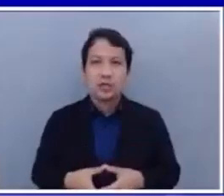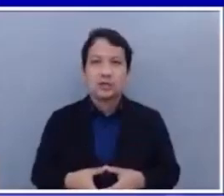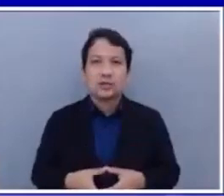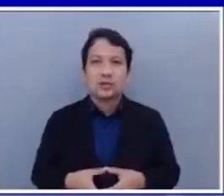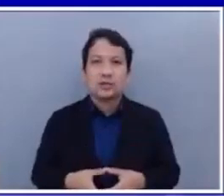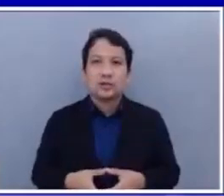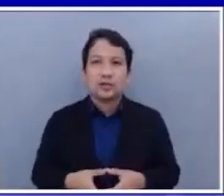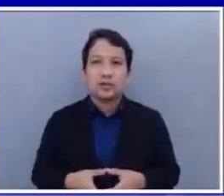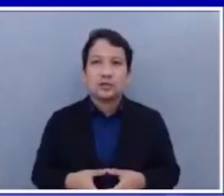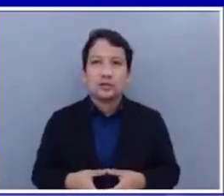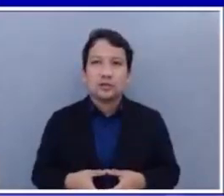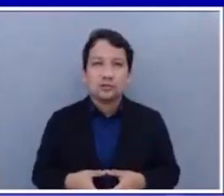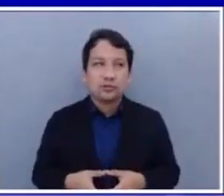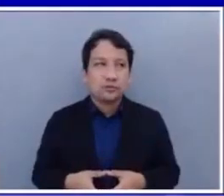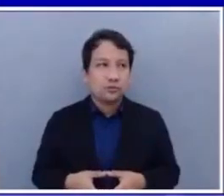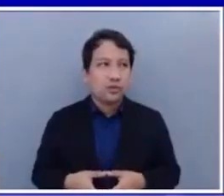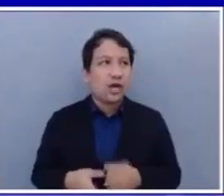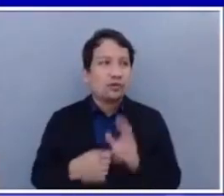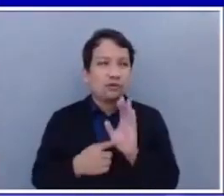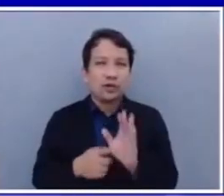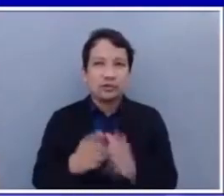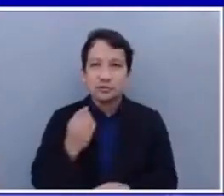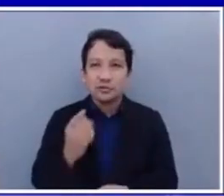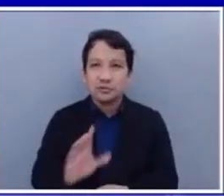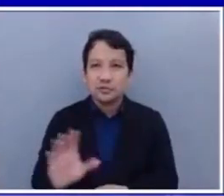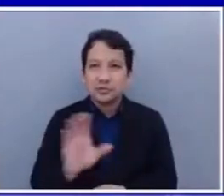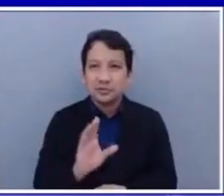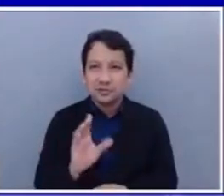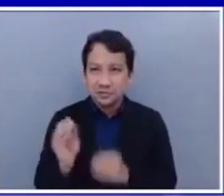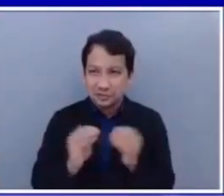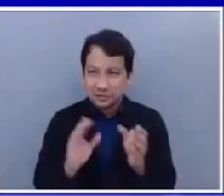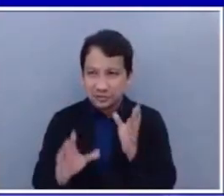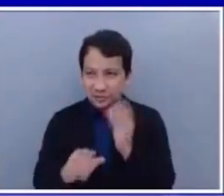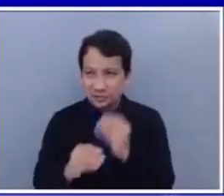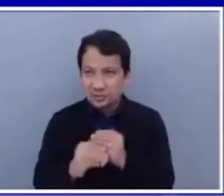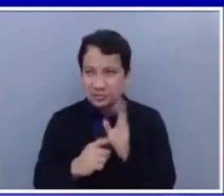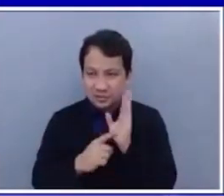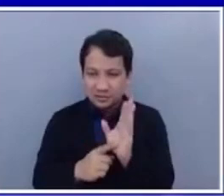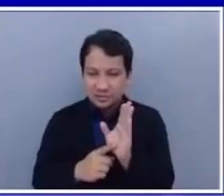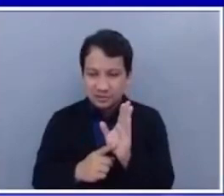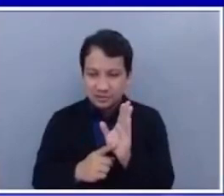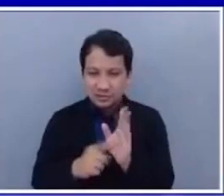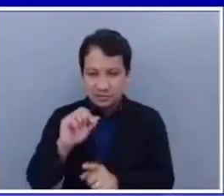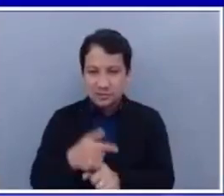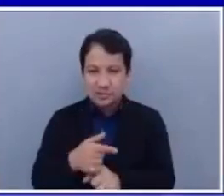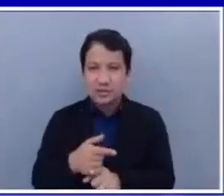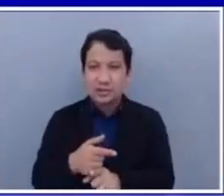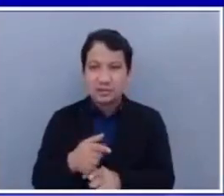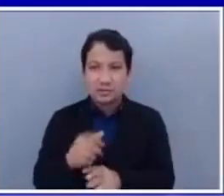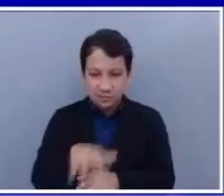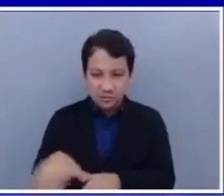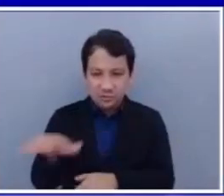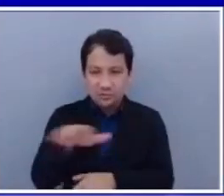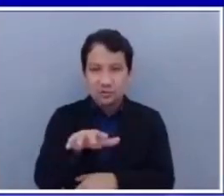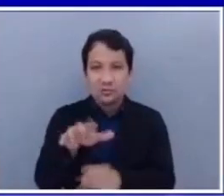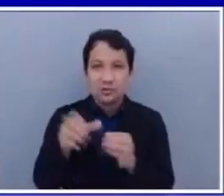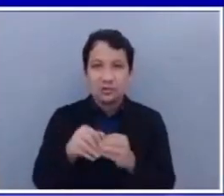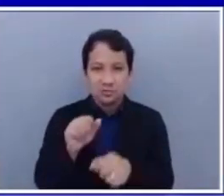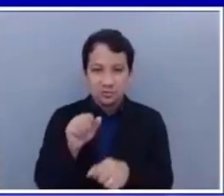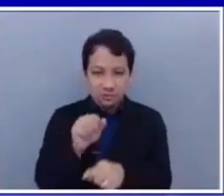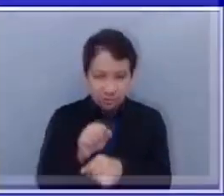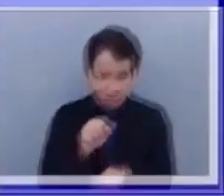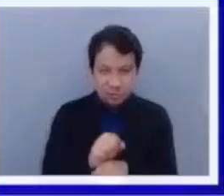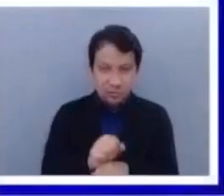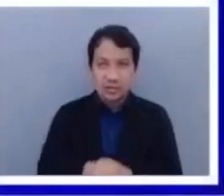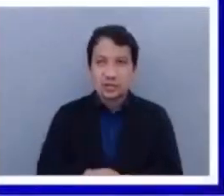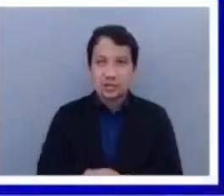How did the opening of face-to-face classes in the middle of August contribute to the overall employment rate? And as a follow-up